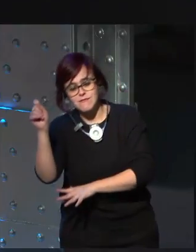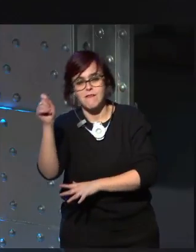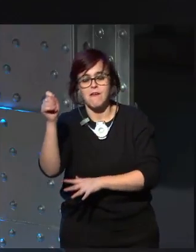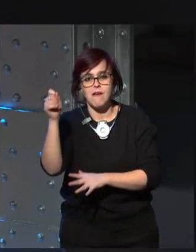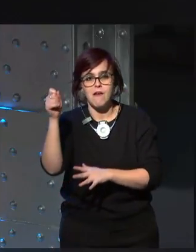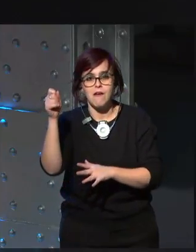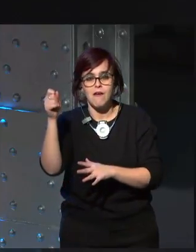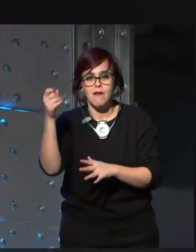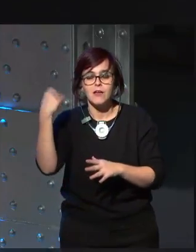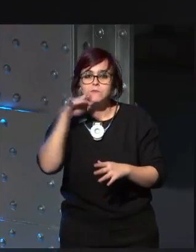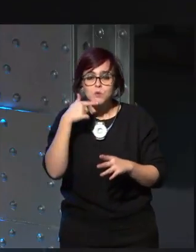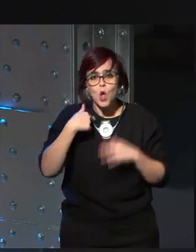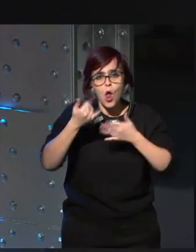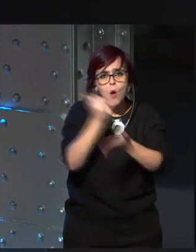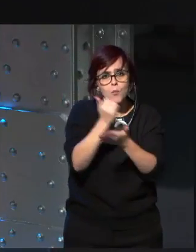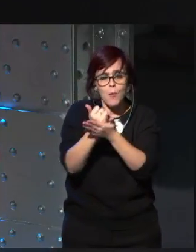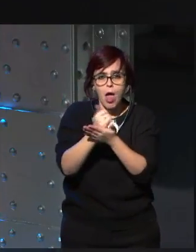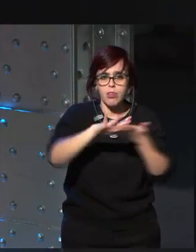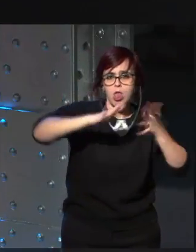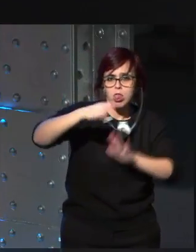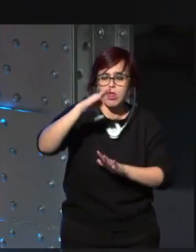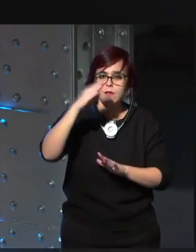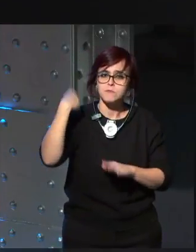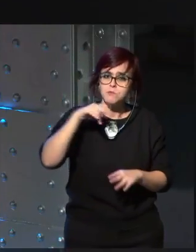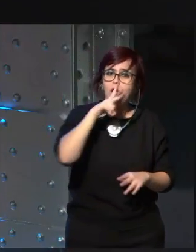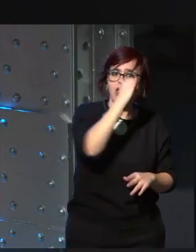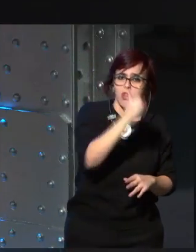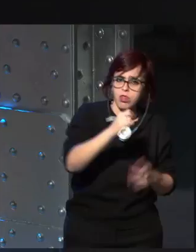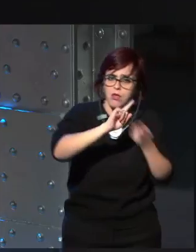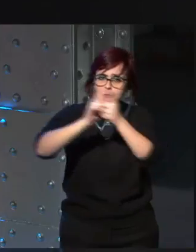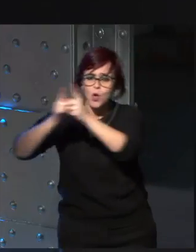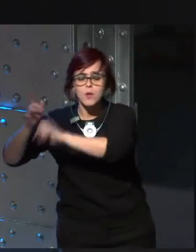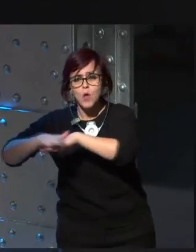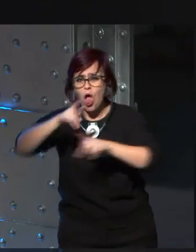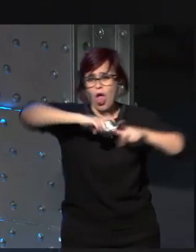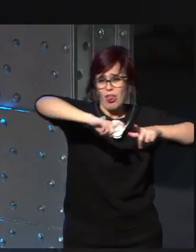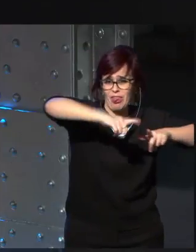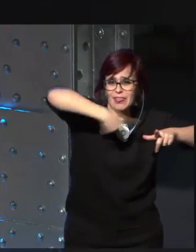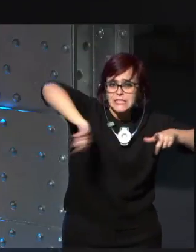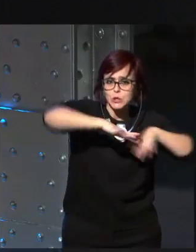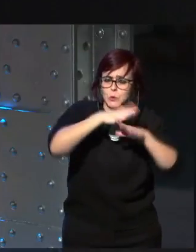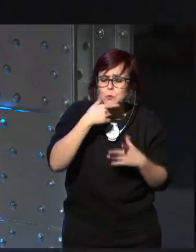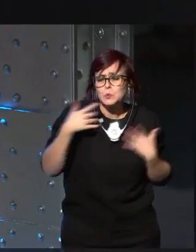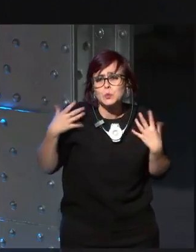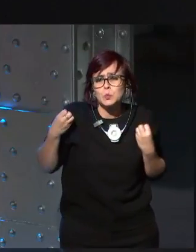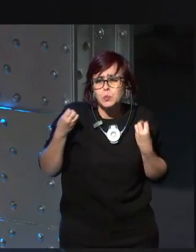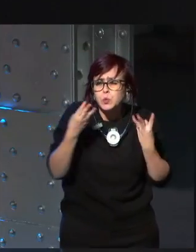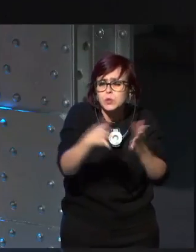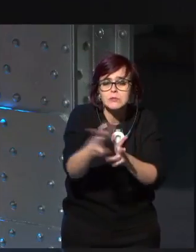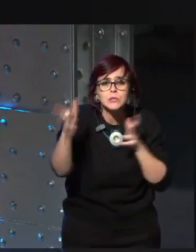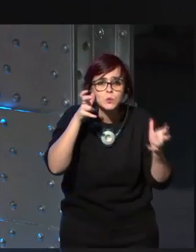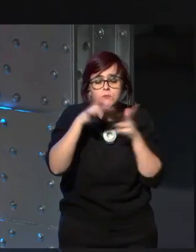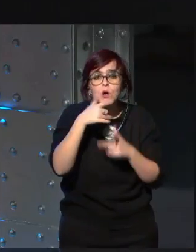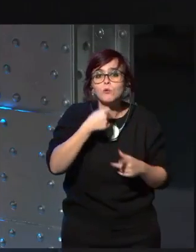160, I've done it. And I think I can hear reasonably, and it's quite